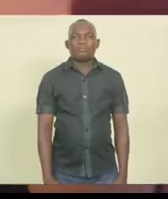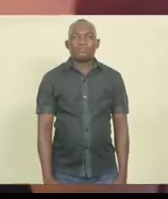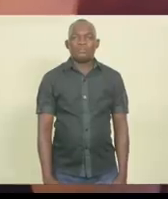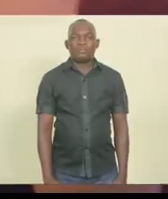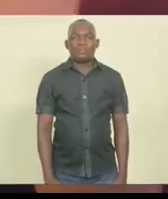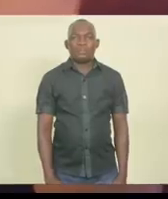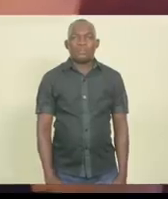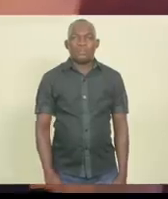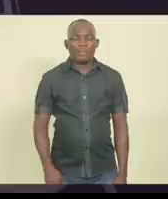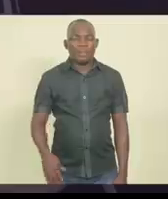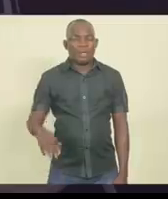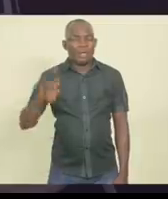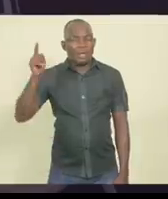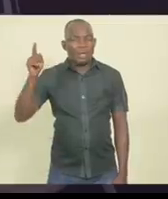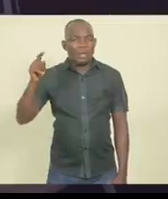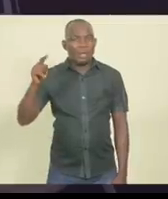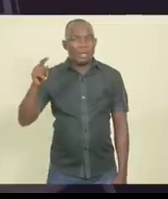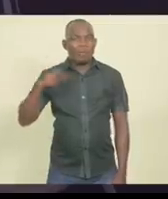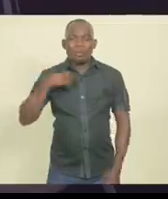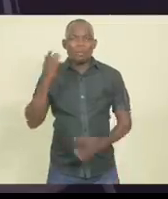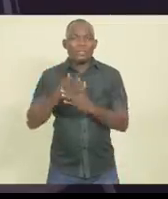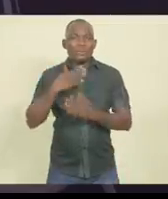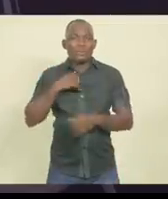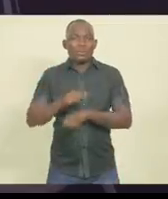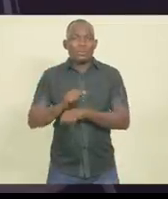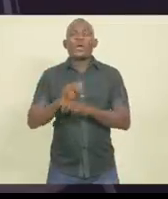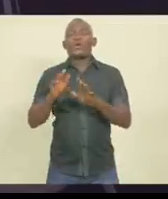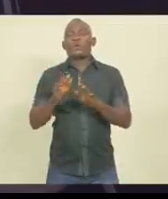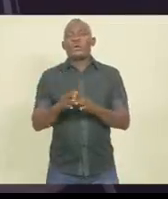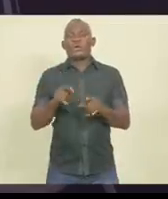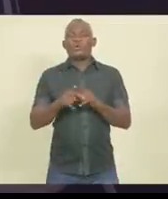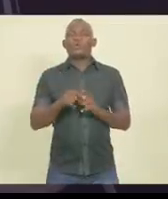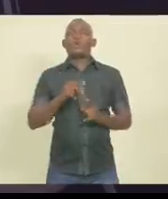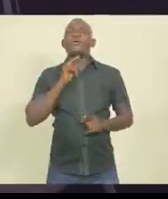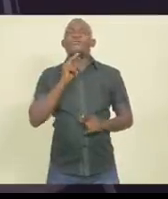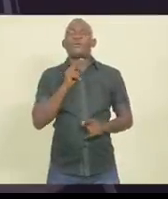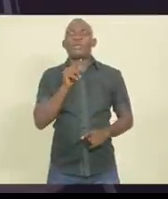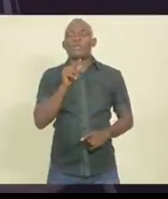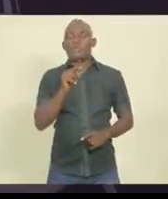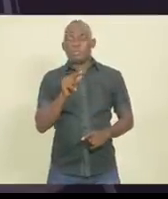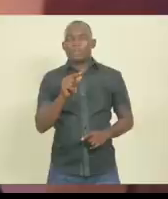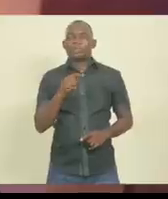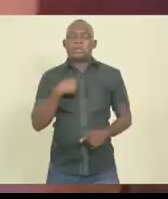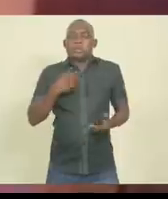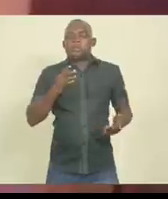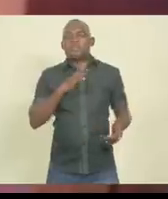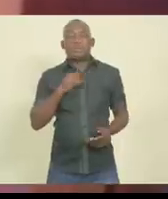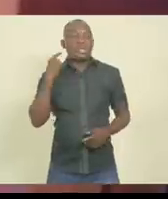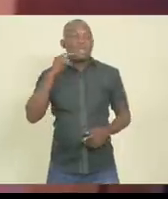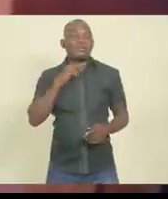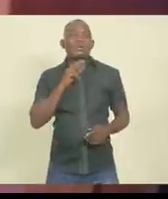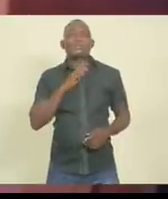I don't want to bore you with my work. Oh, don't mind. As long as it's your voice, I'm very fine with that. Oh,